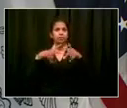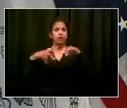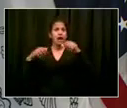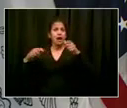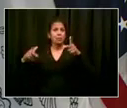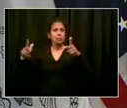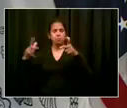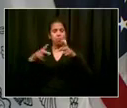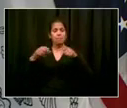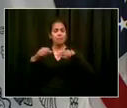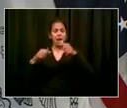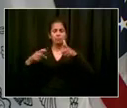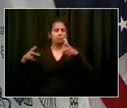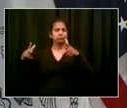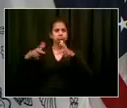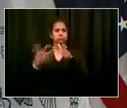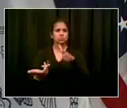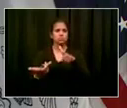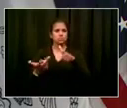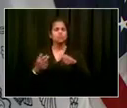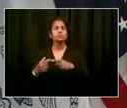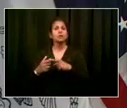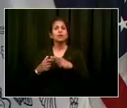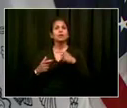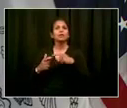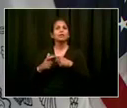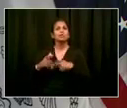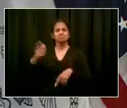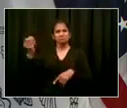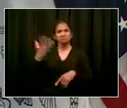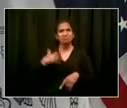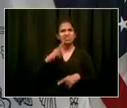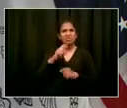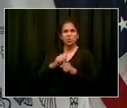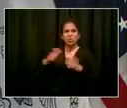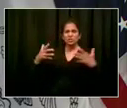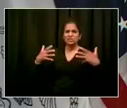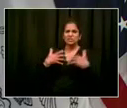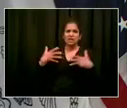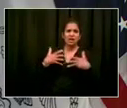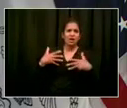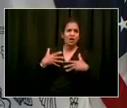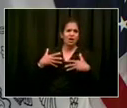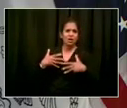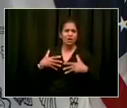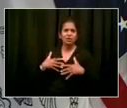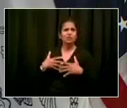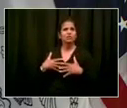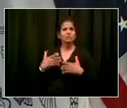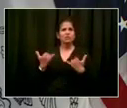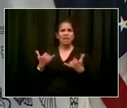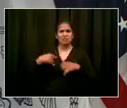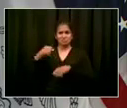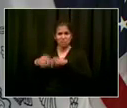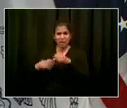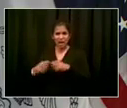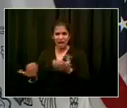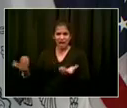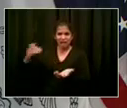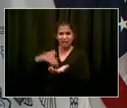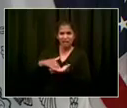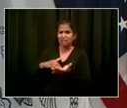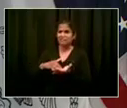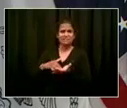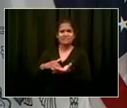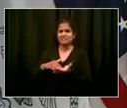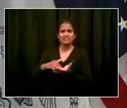streets. That's scary out there, is how he put it. So I'm just curious if even the public advocate doesn't feel safe riding on city streets. What